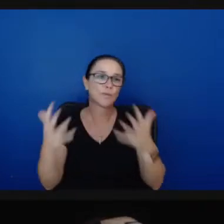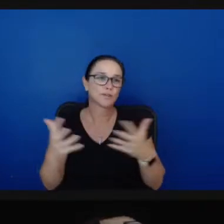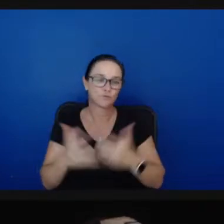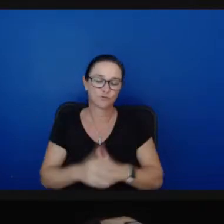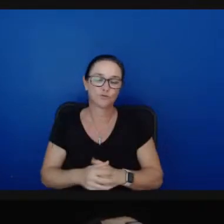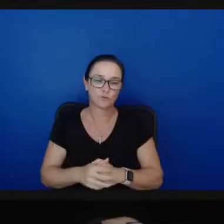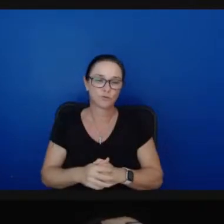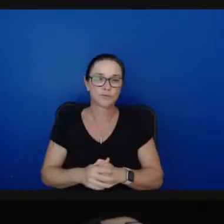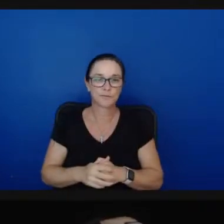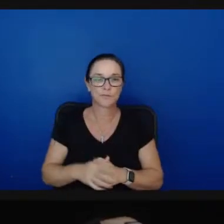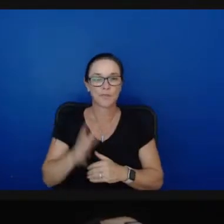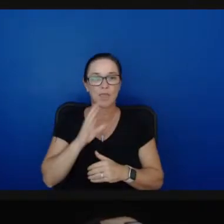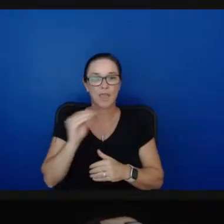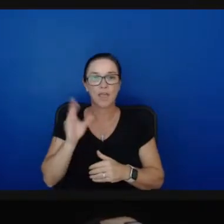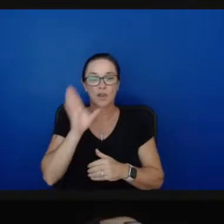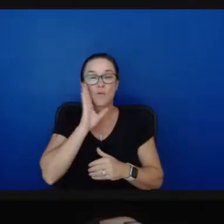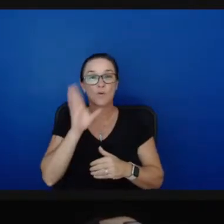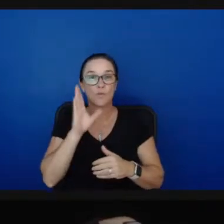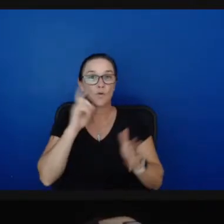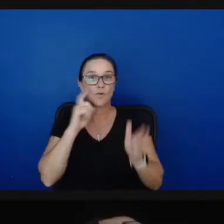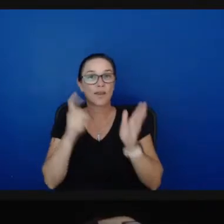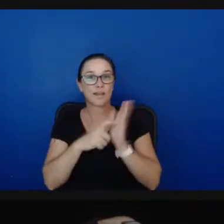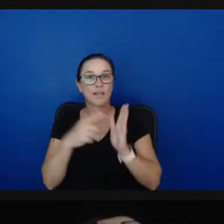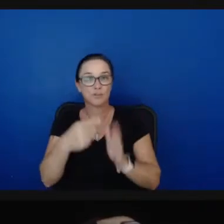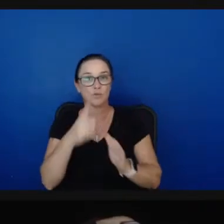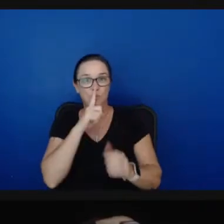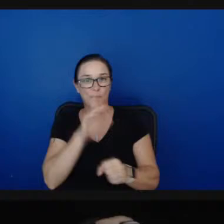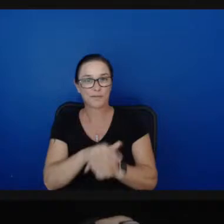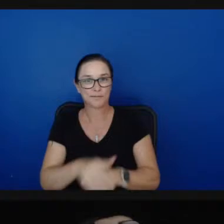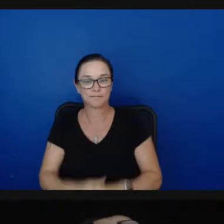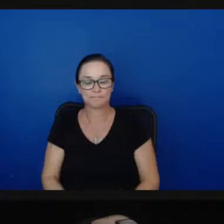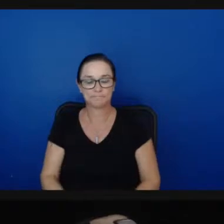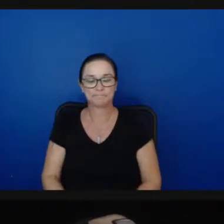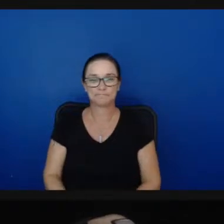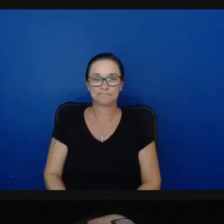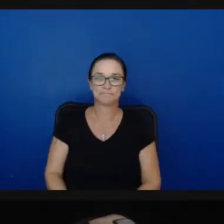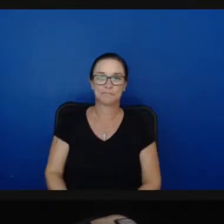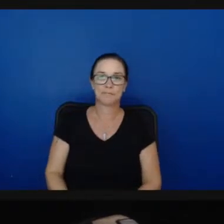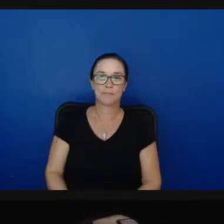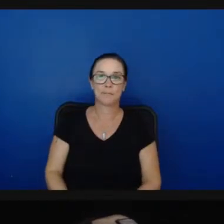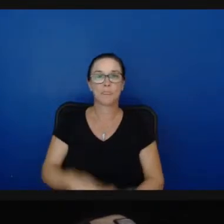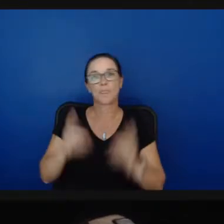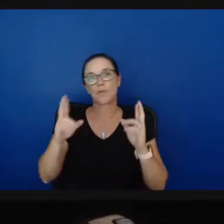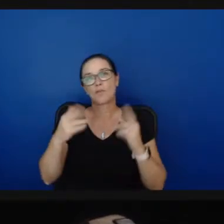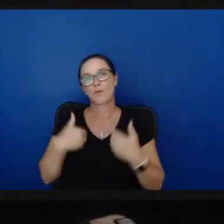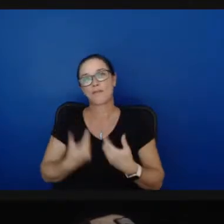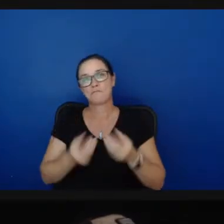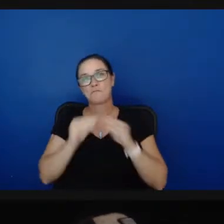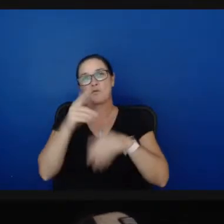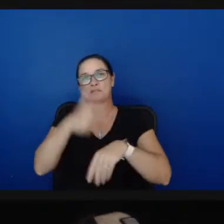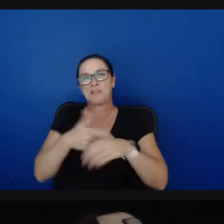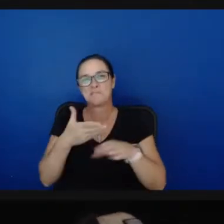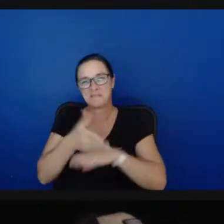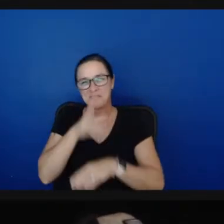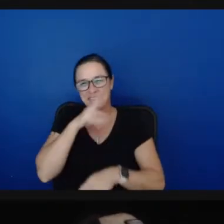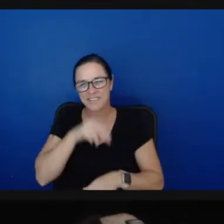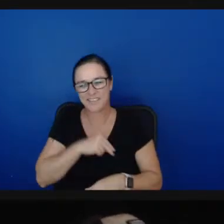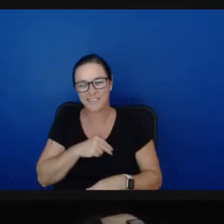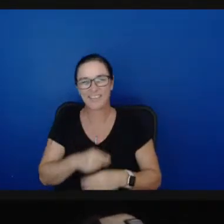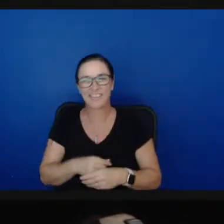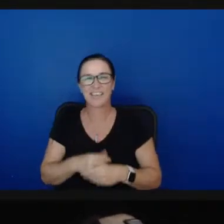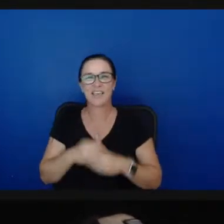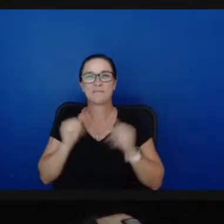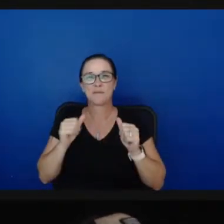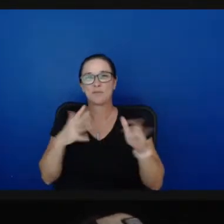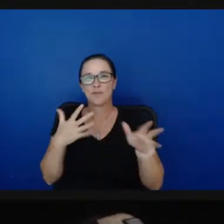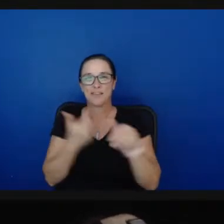Yeah. And we will recognize you. I promise. Yeah, hopefully we get a little bit more time after Thanksgiving type of thing to be able to catch up